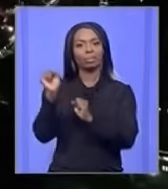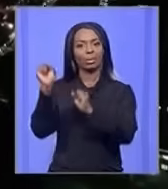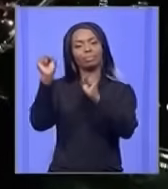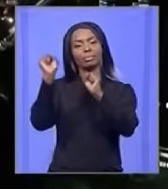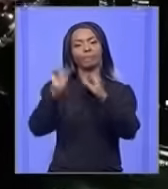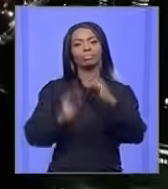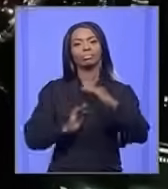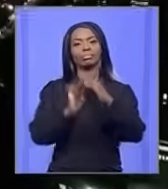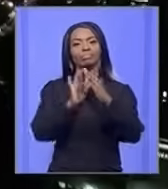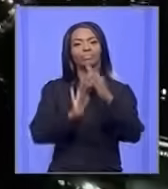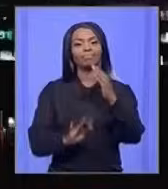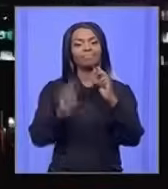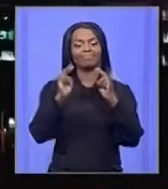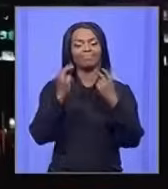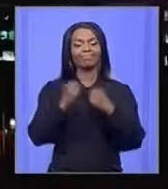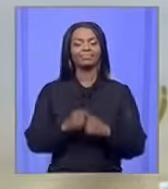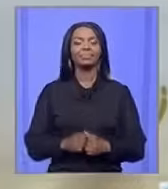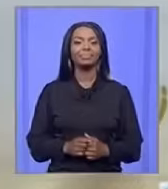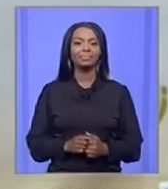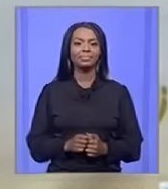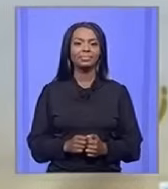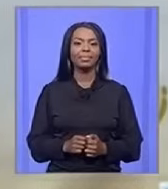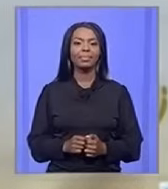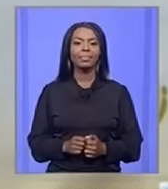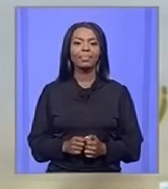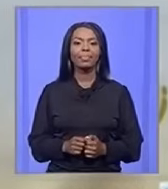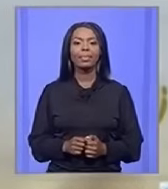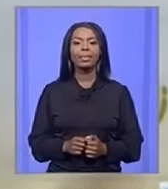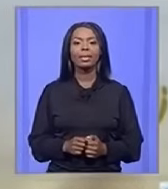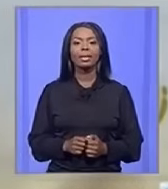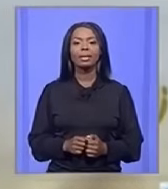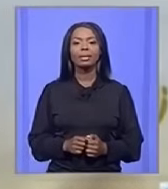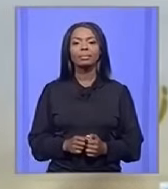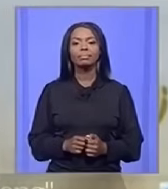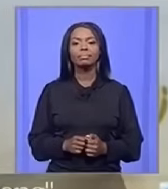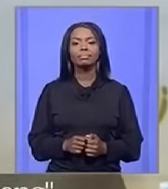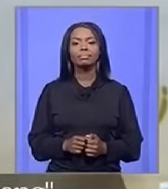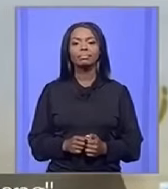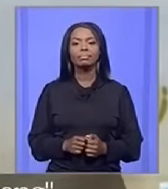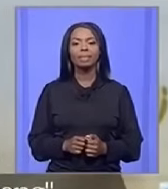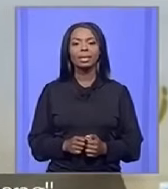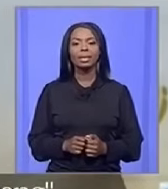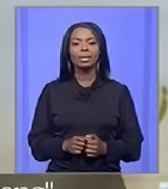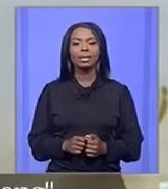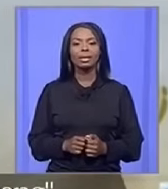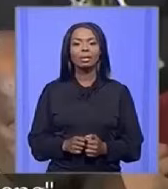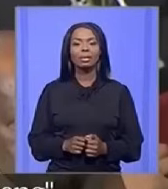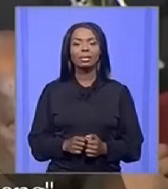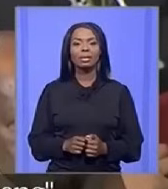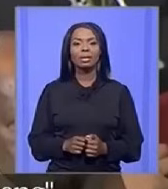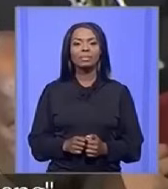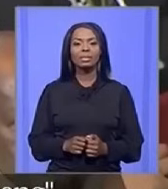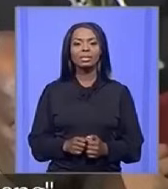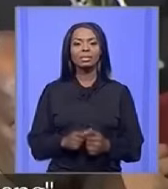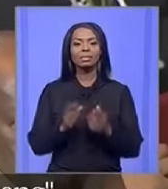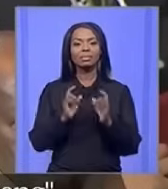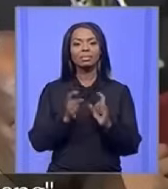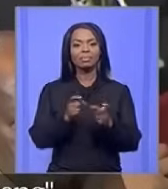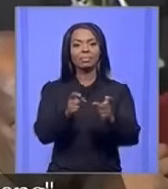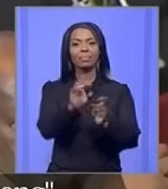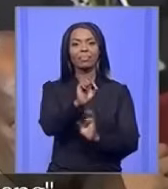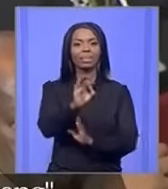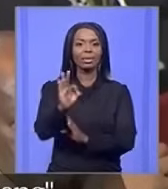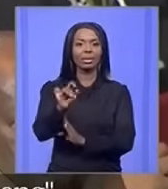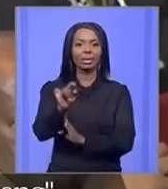ka dihlogo. Power with radical coalition partners like the EFF.